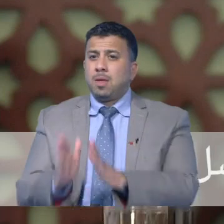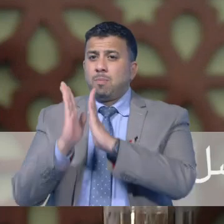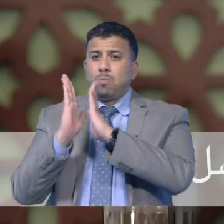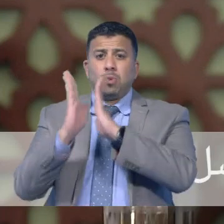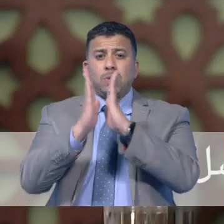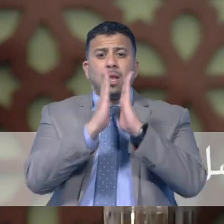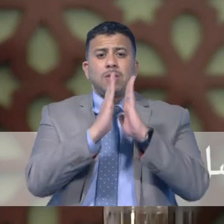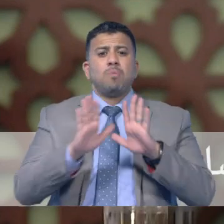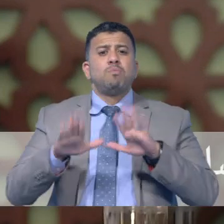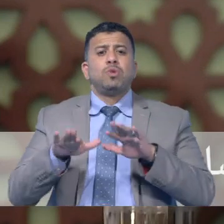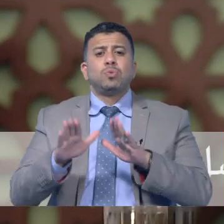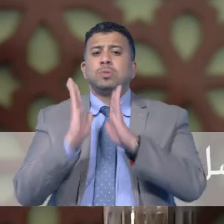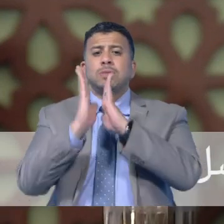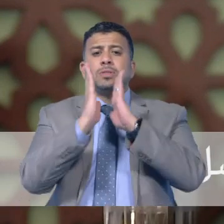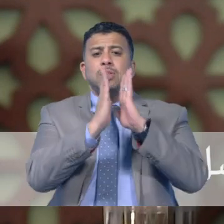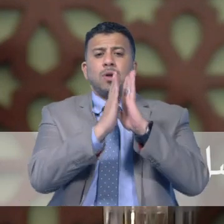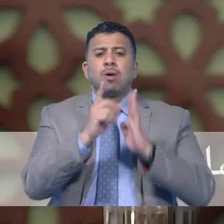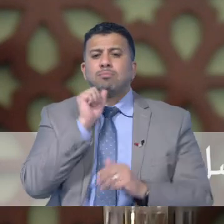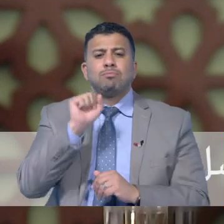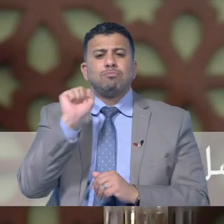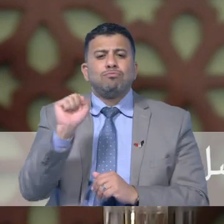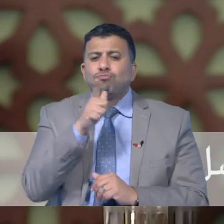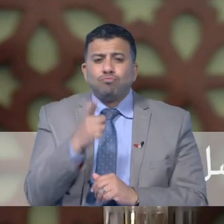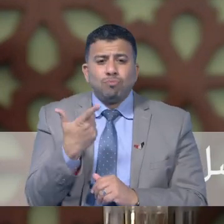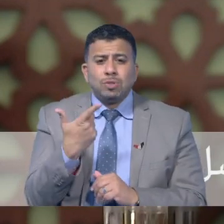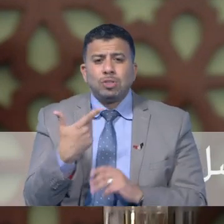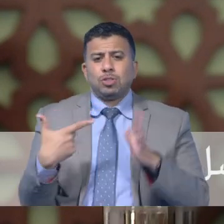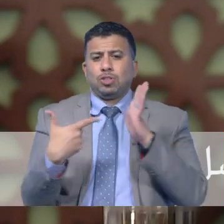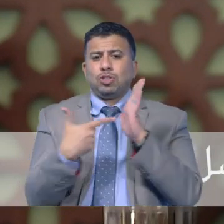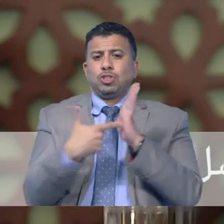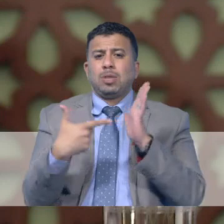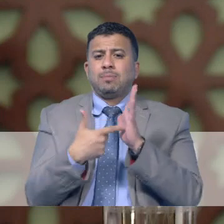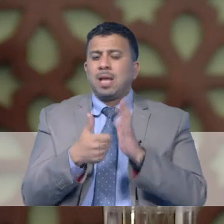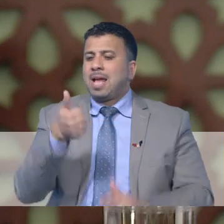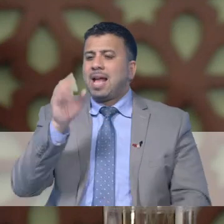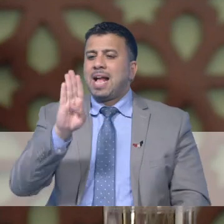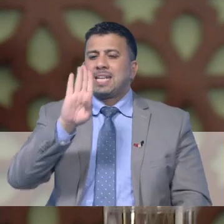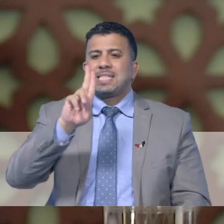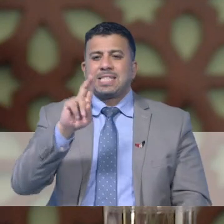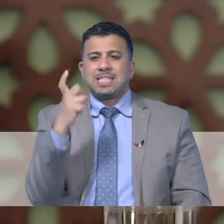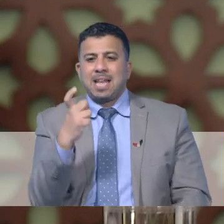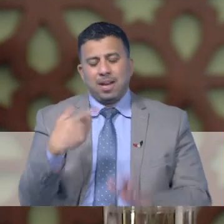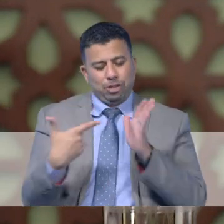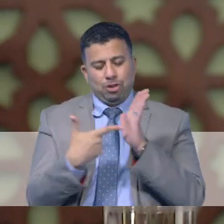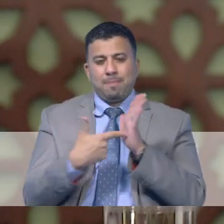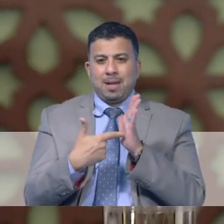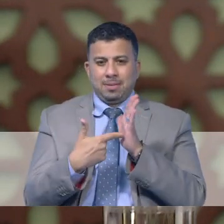collection is made by I am attending Exeter University,